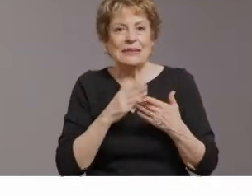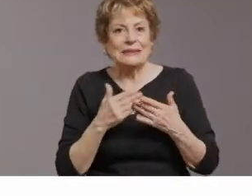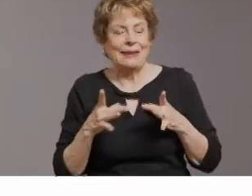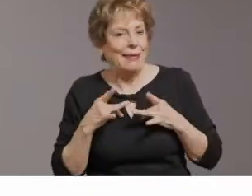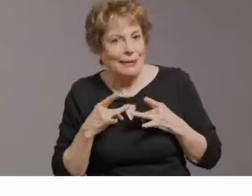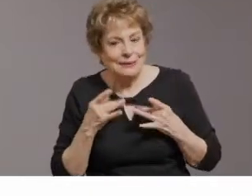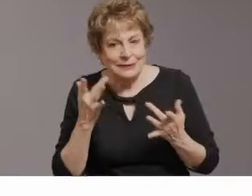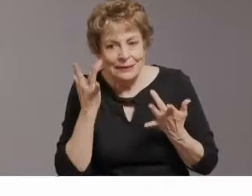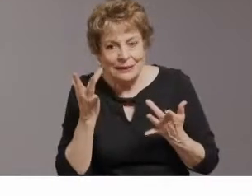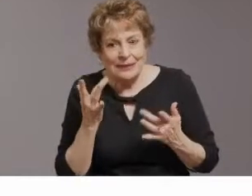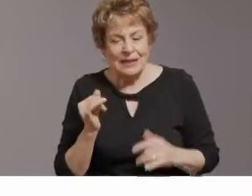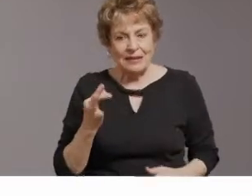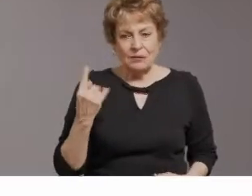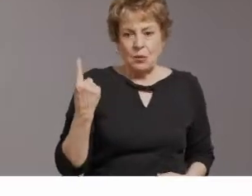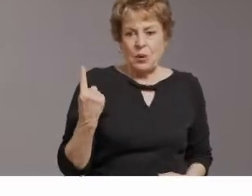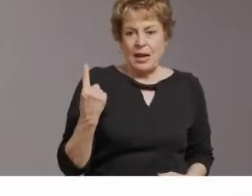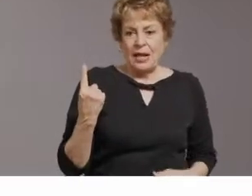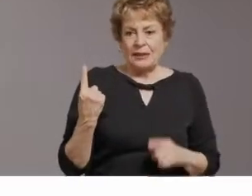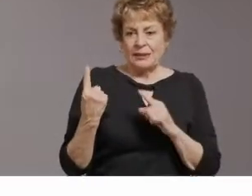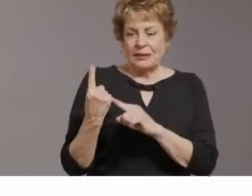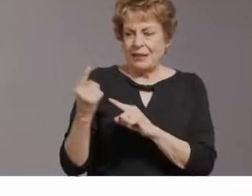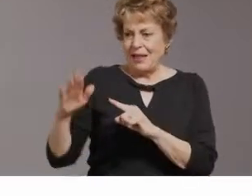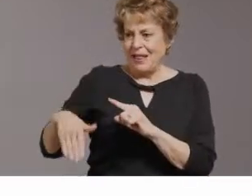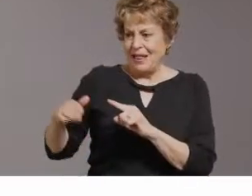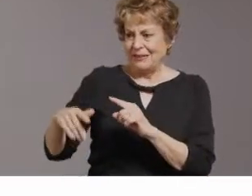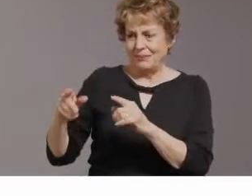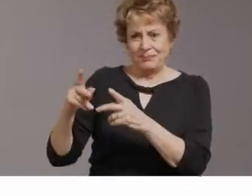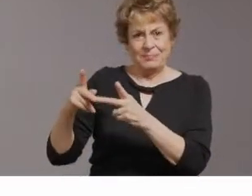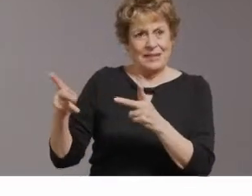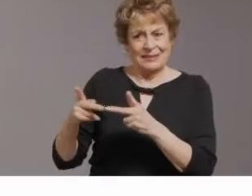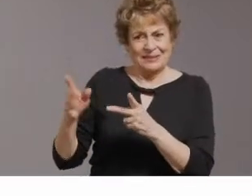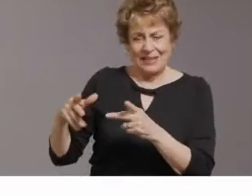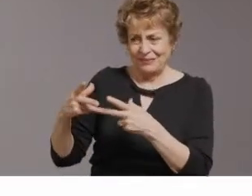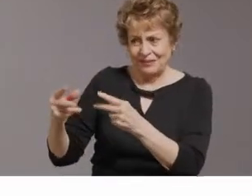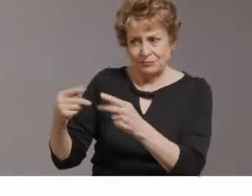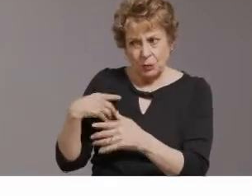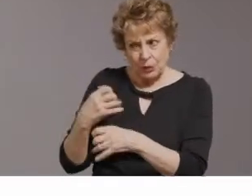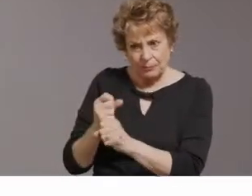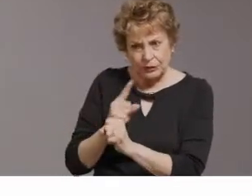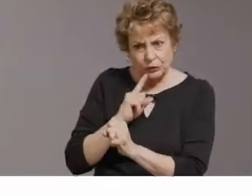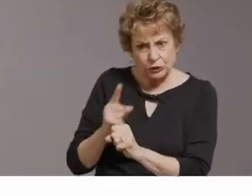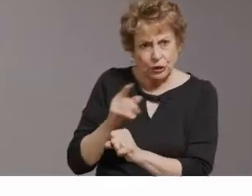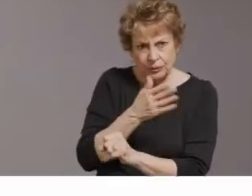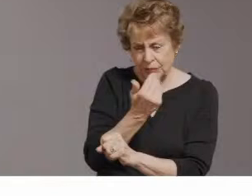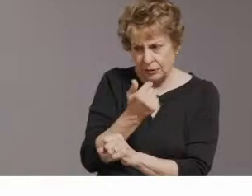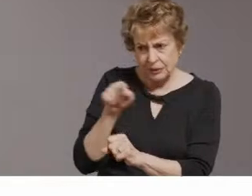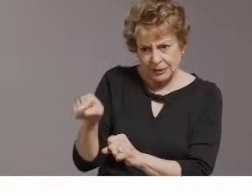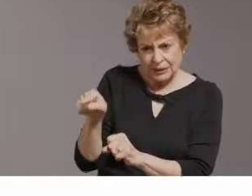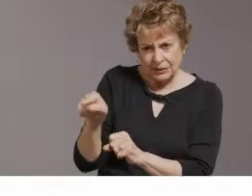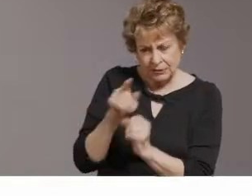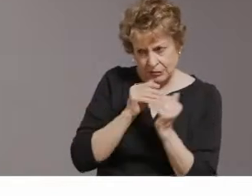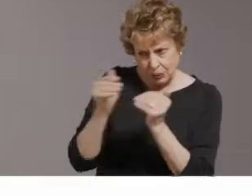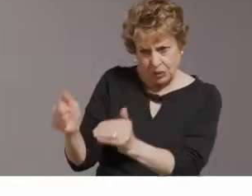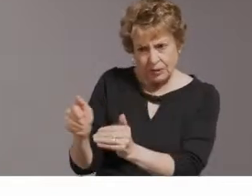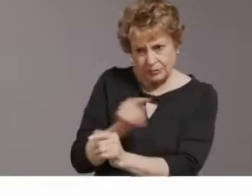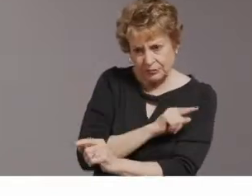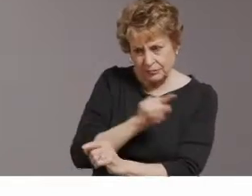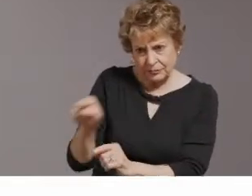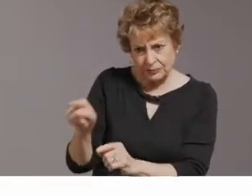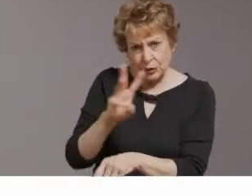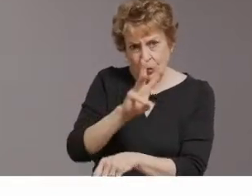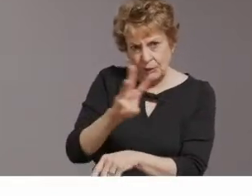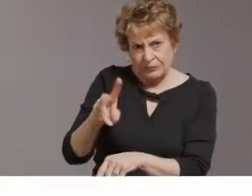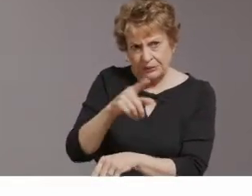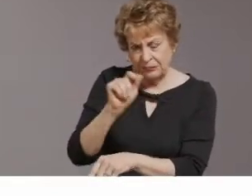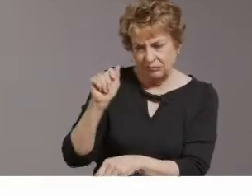are interested in still connecting with CVS and Walgreens, they do have additional resources available on their website that